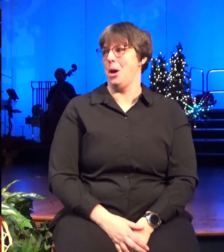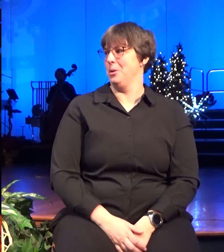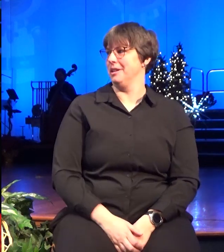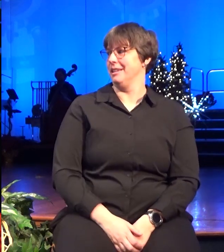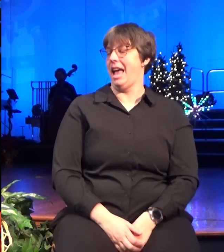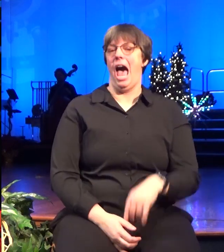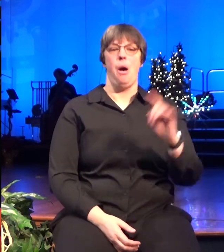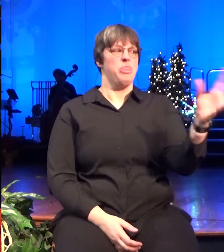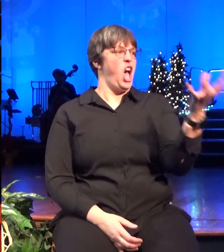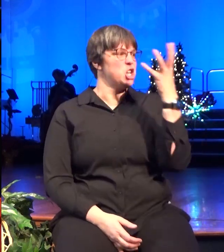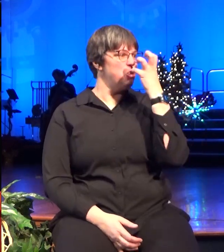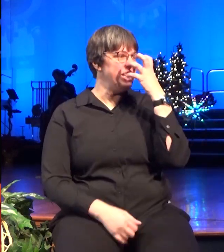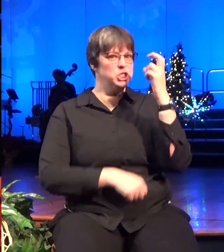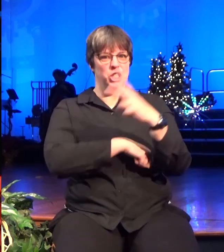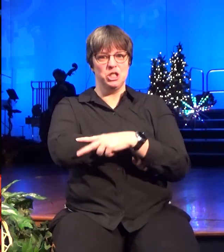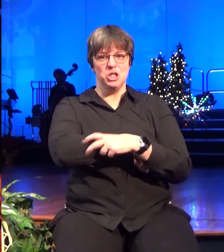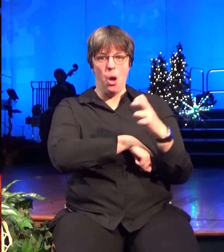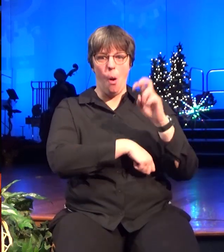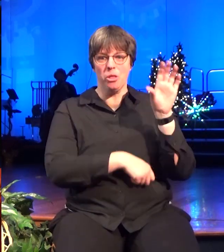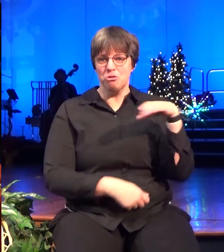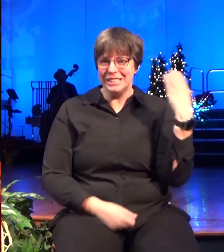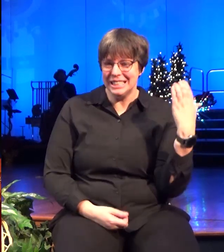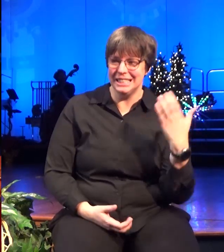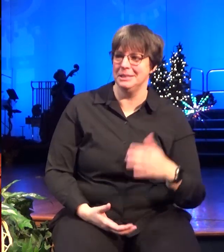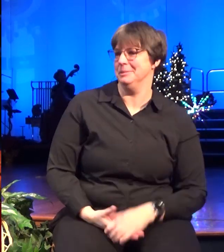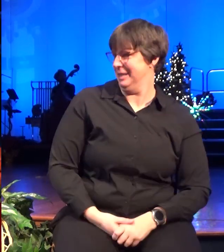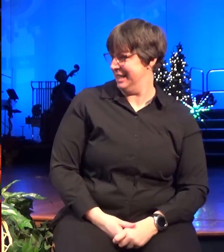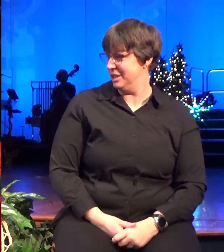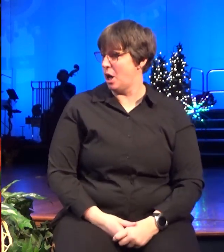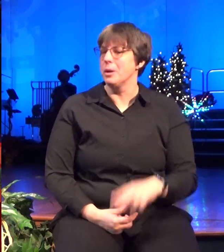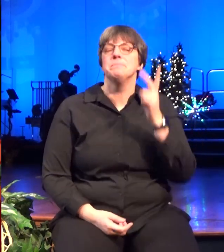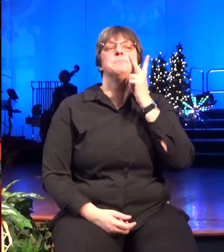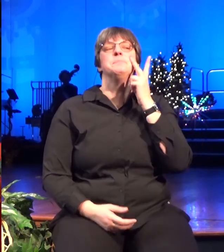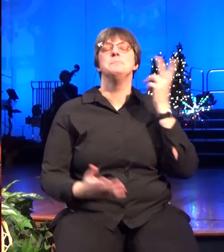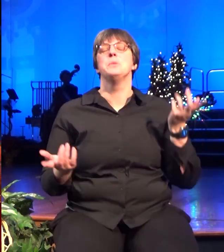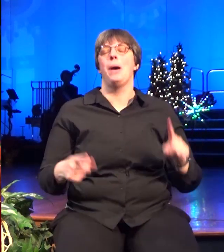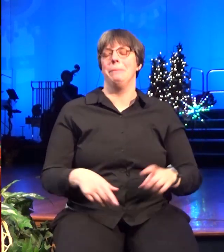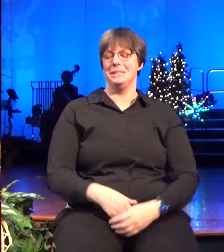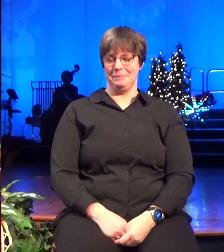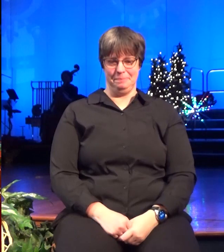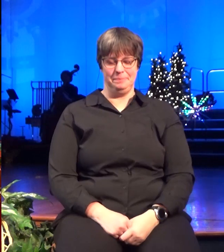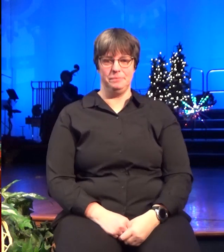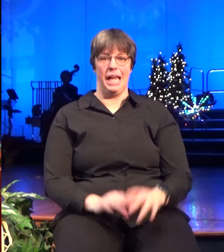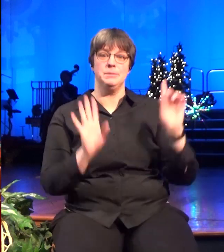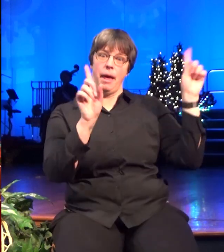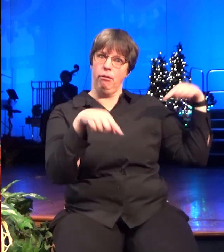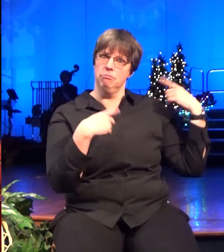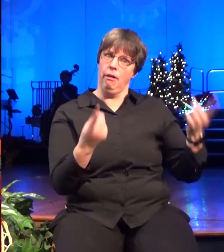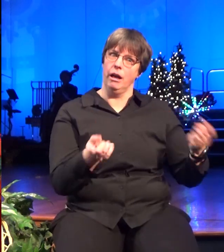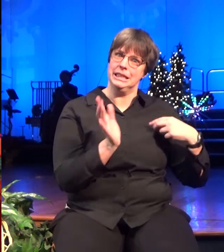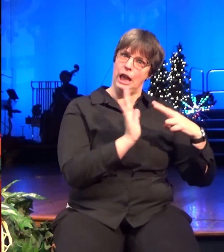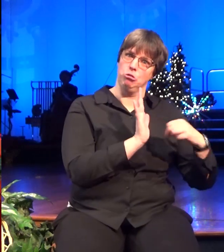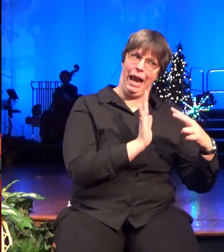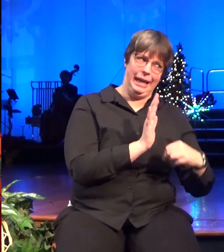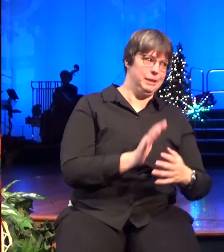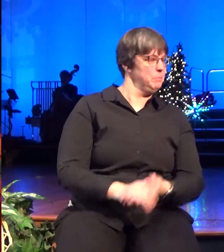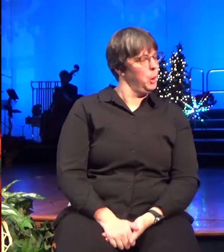How the Grinch Stole Christmas. Let's see how it goes now. It's been a long time since I